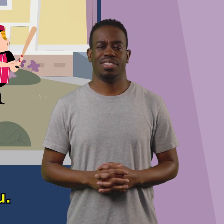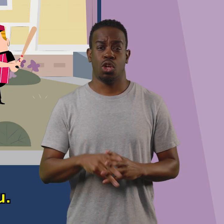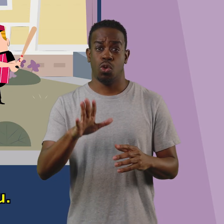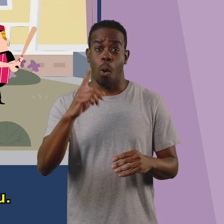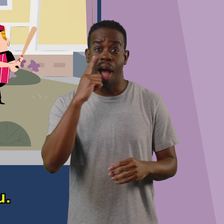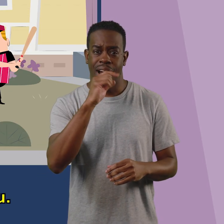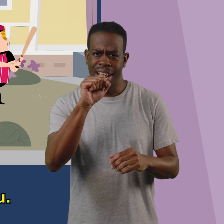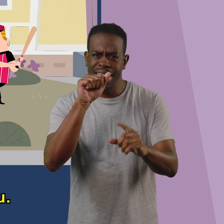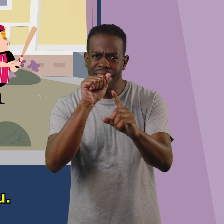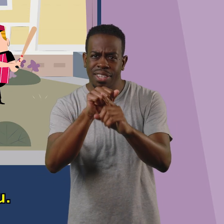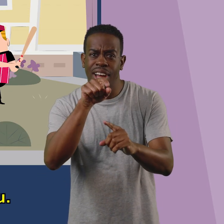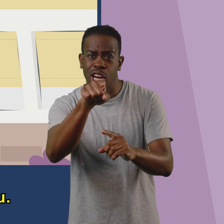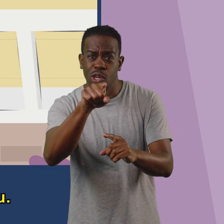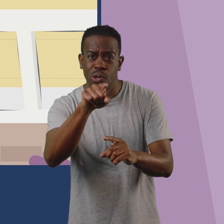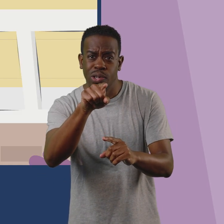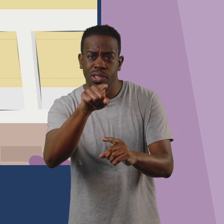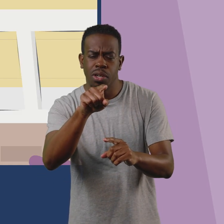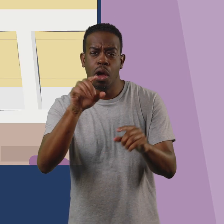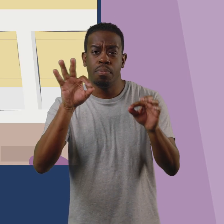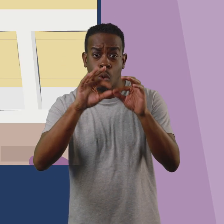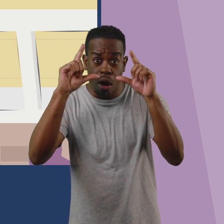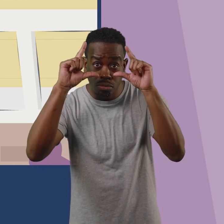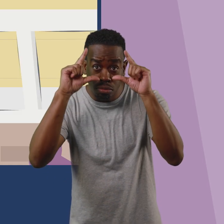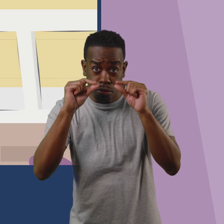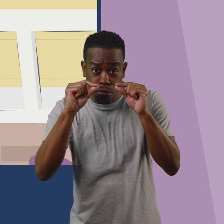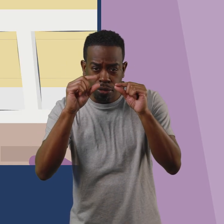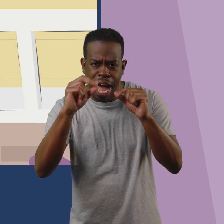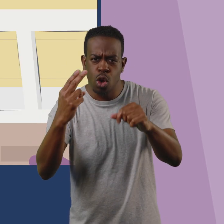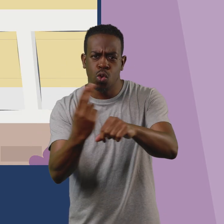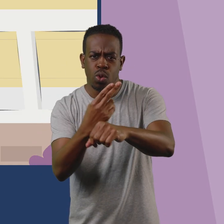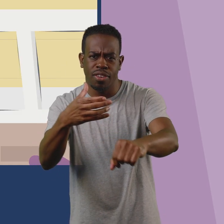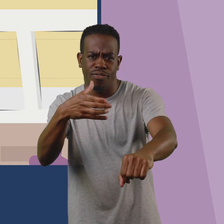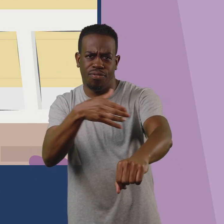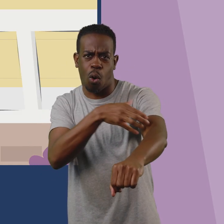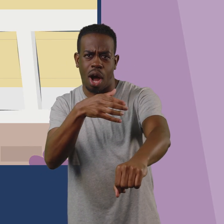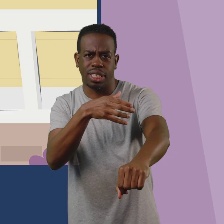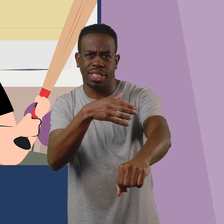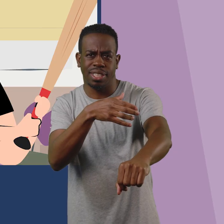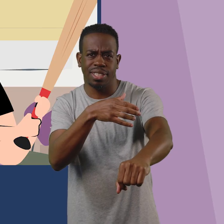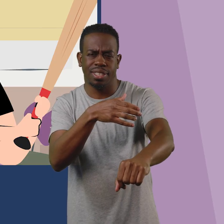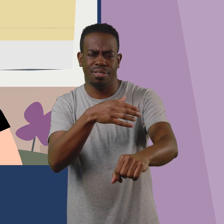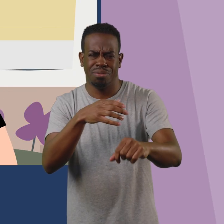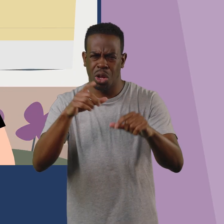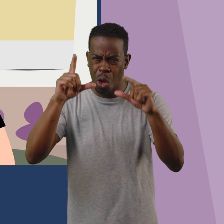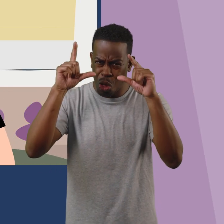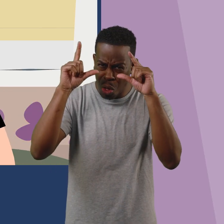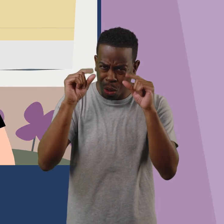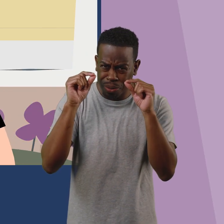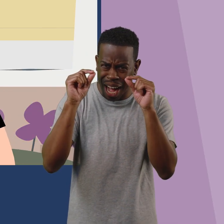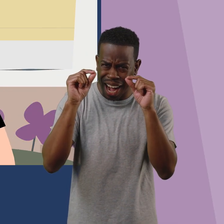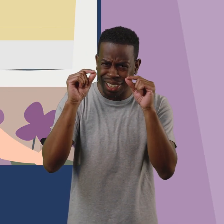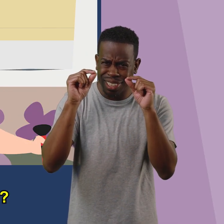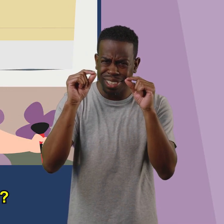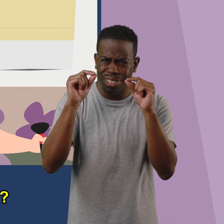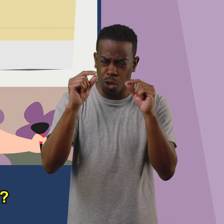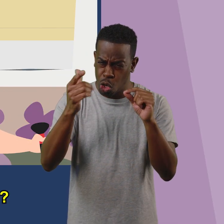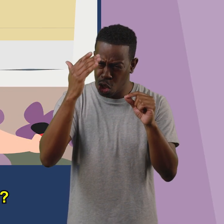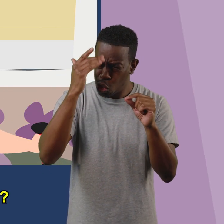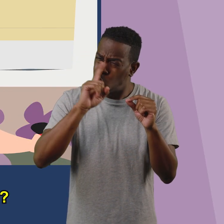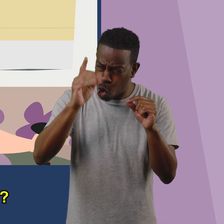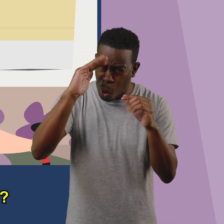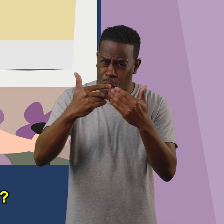Your eyes can deceive you. Close them and use the Force. Close my eyes? Are